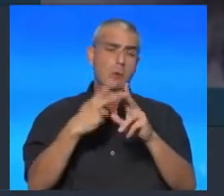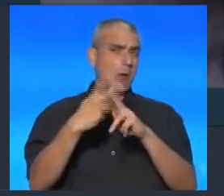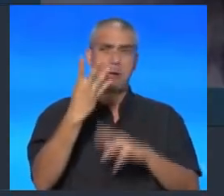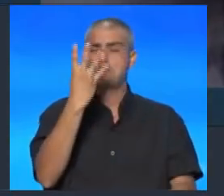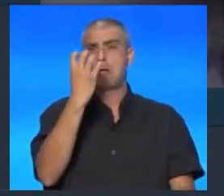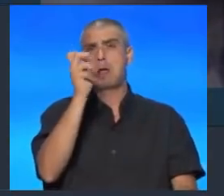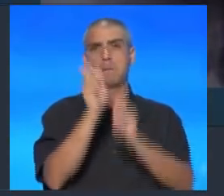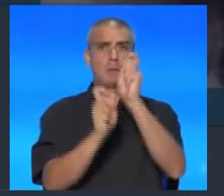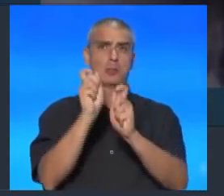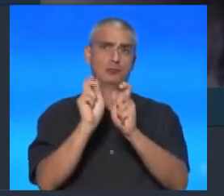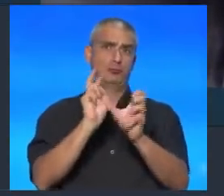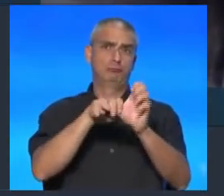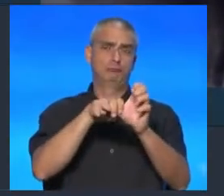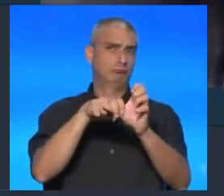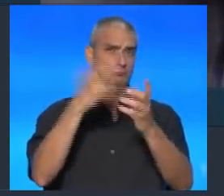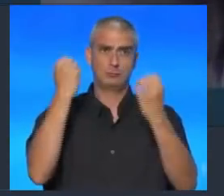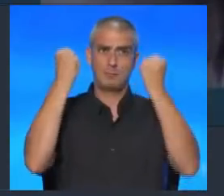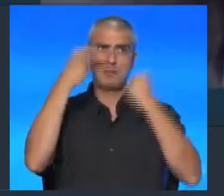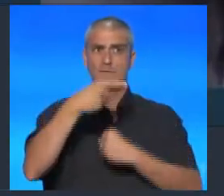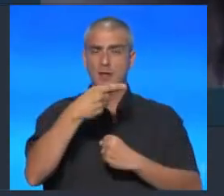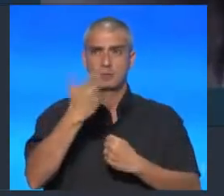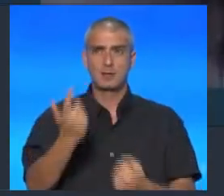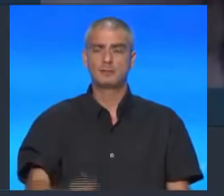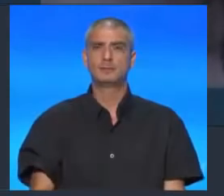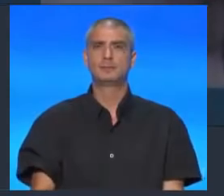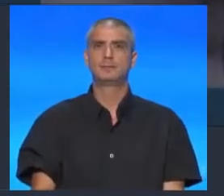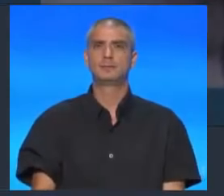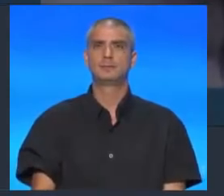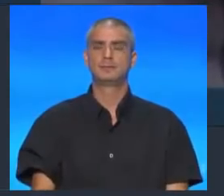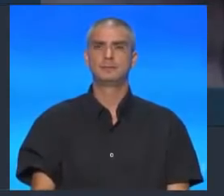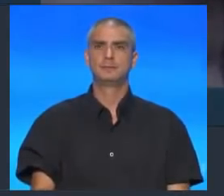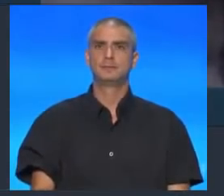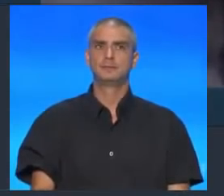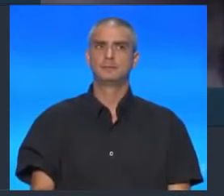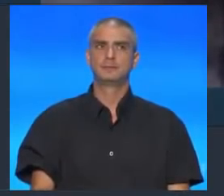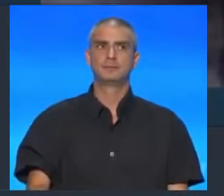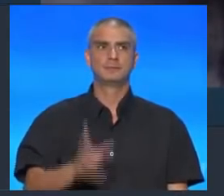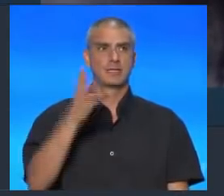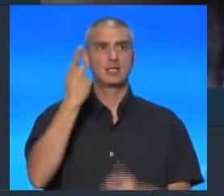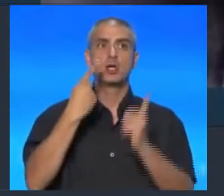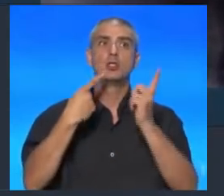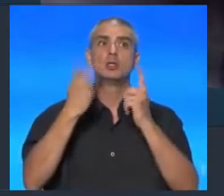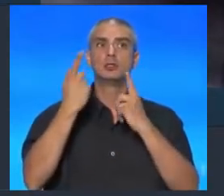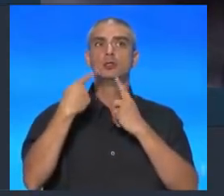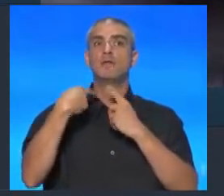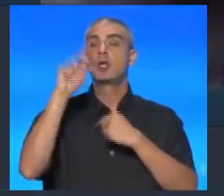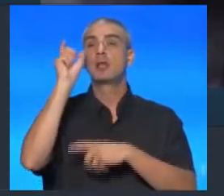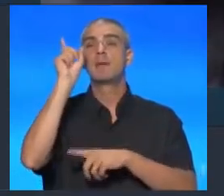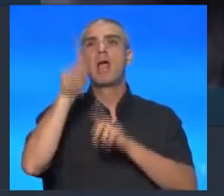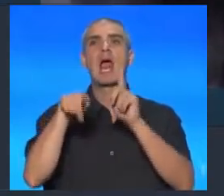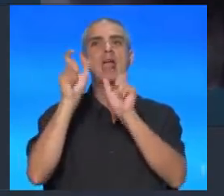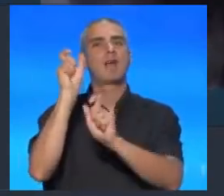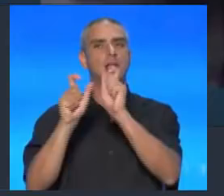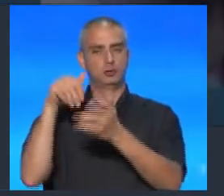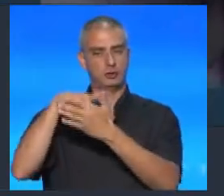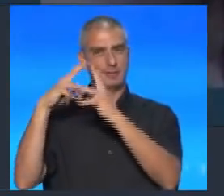40 Klan members attended that rally, although more than 1,000 Charlottesvillians showed up to shout